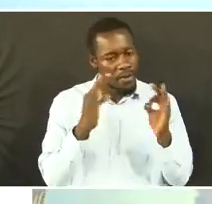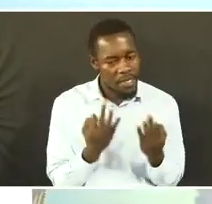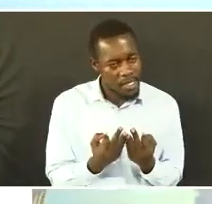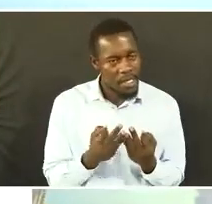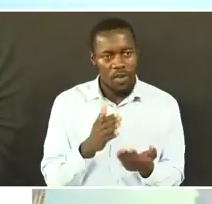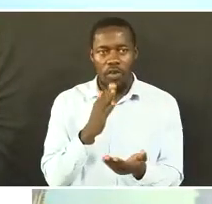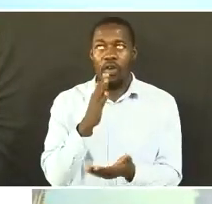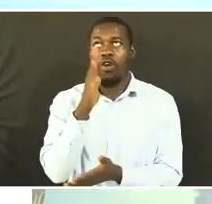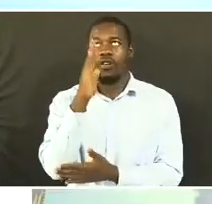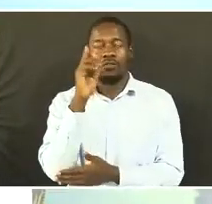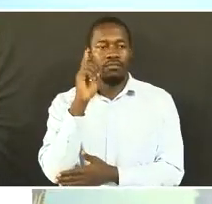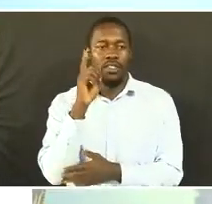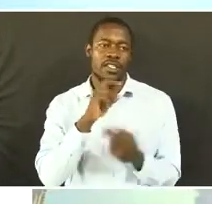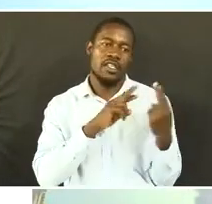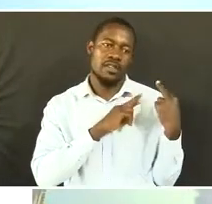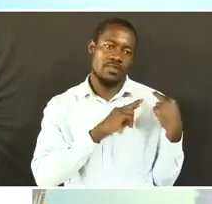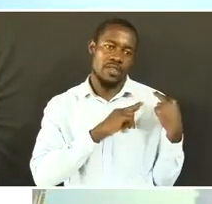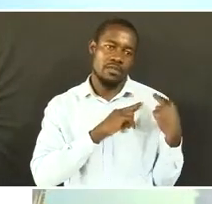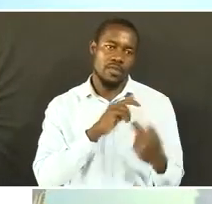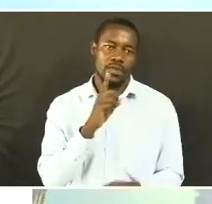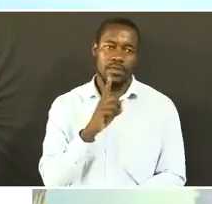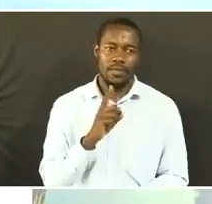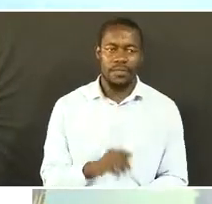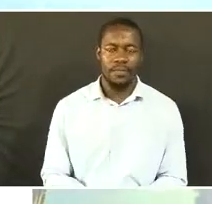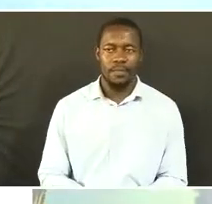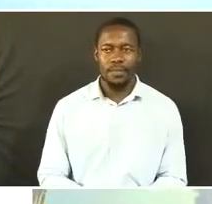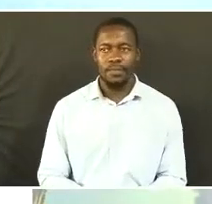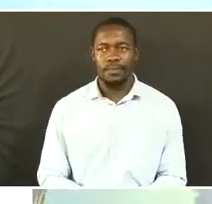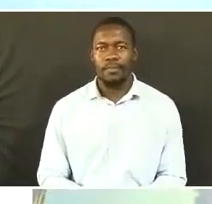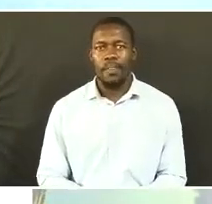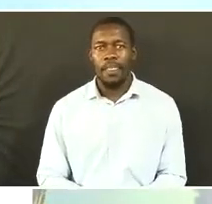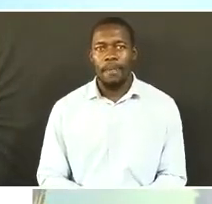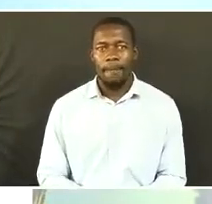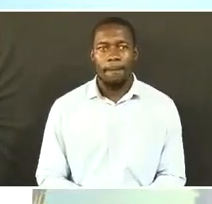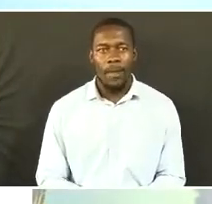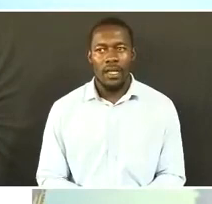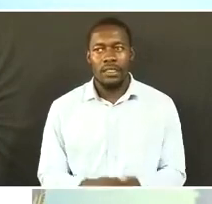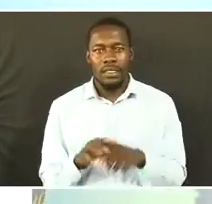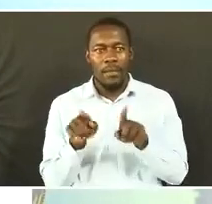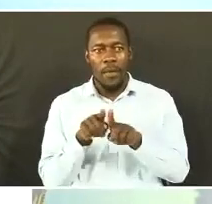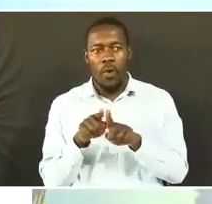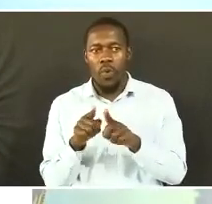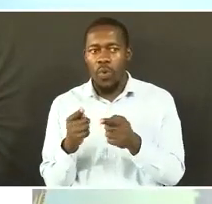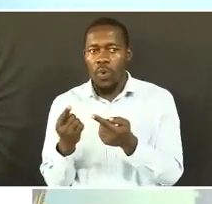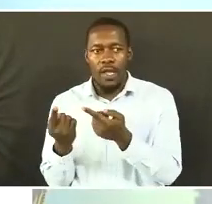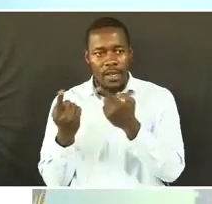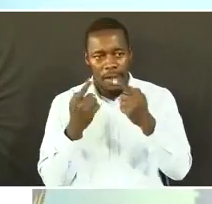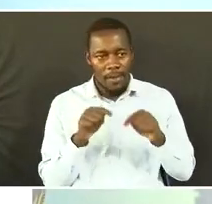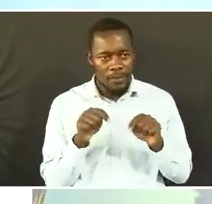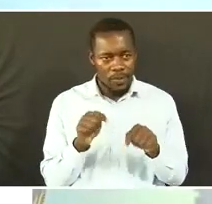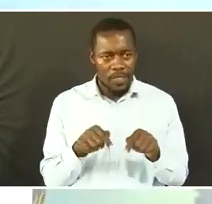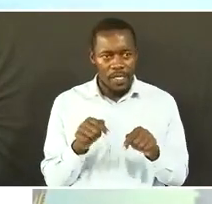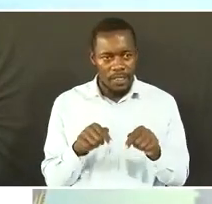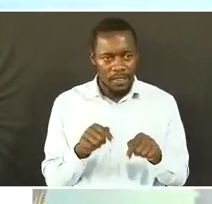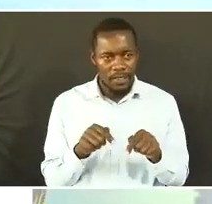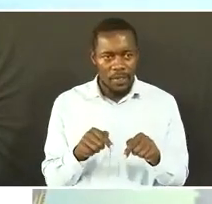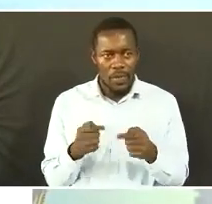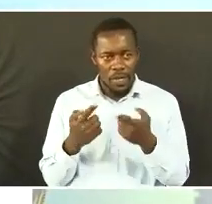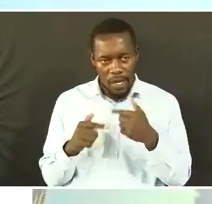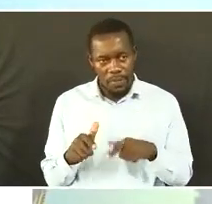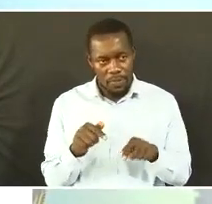which it's our privilege to be members. We gather this evening against broad protections